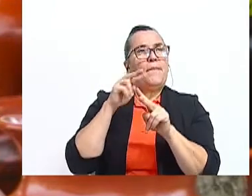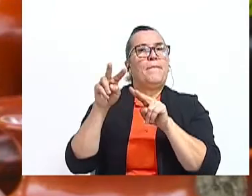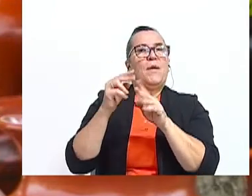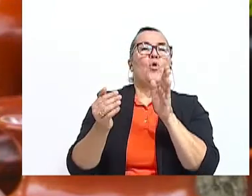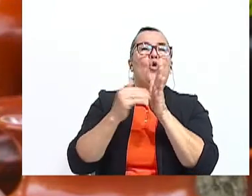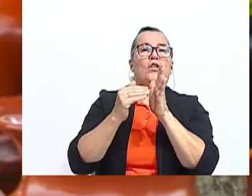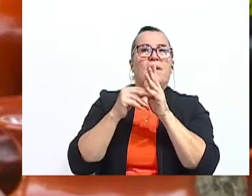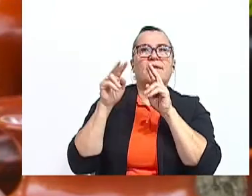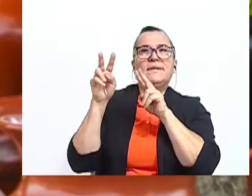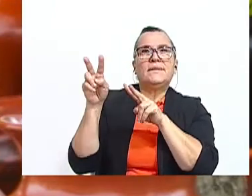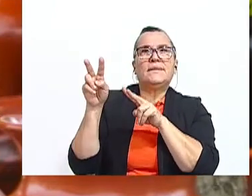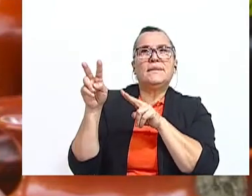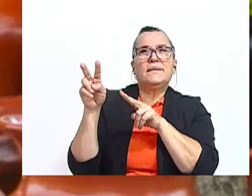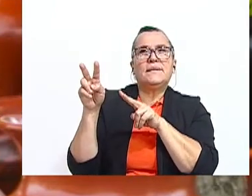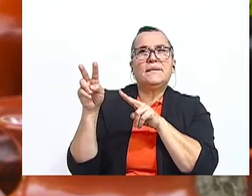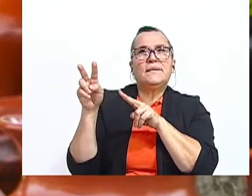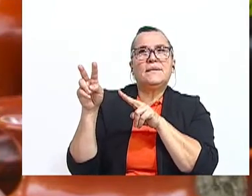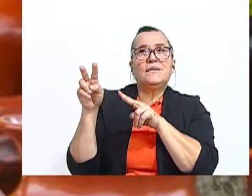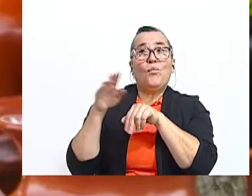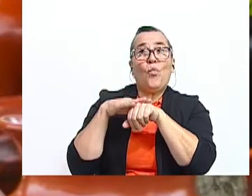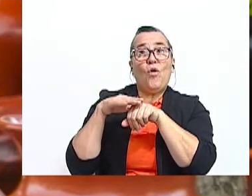rubric, please.